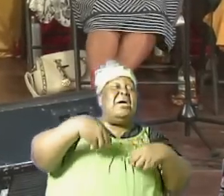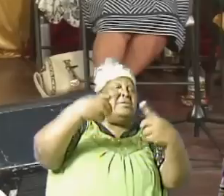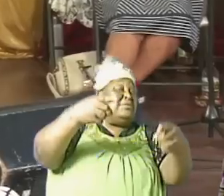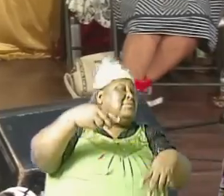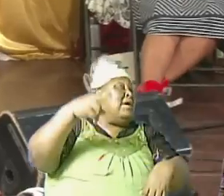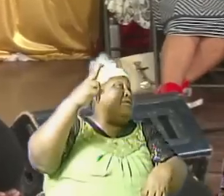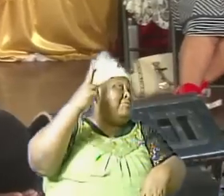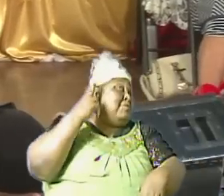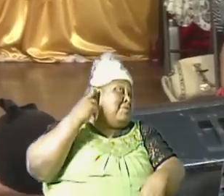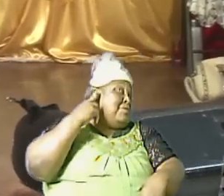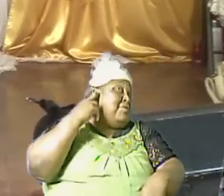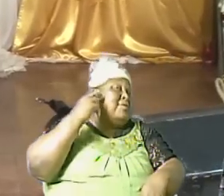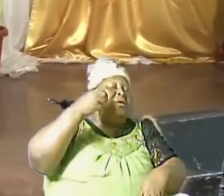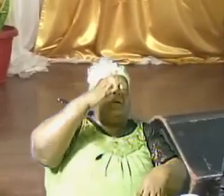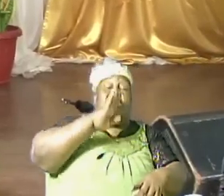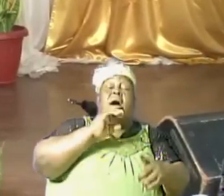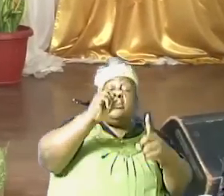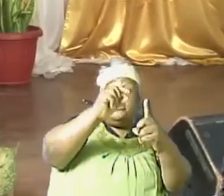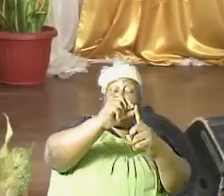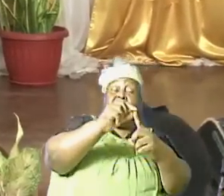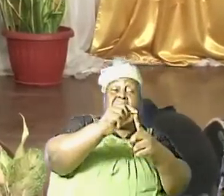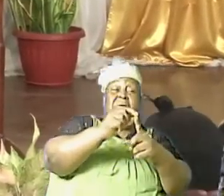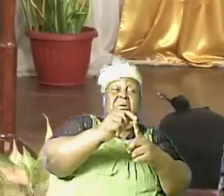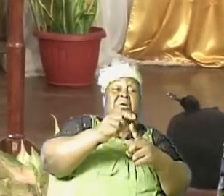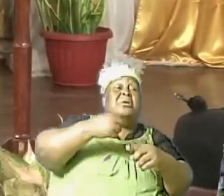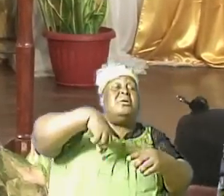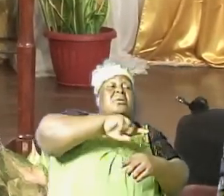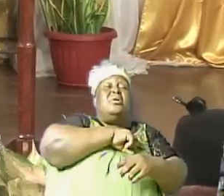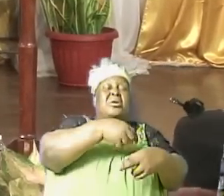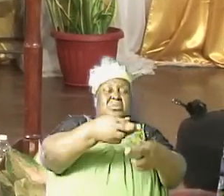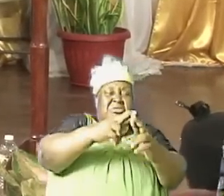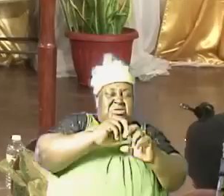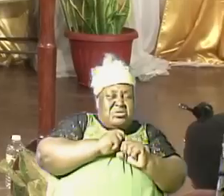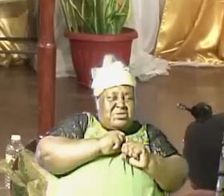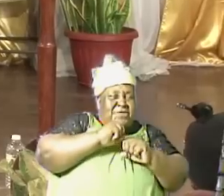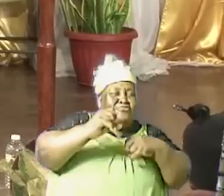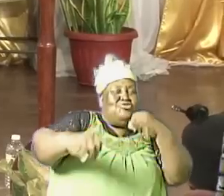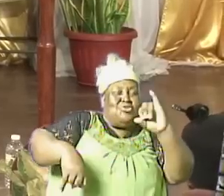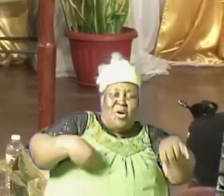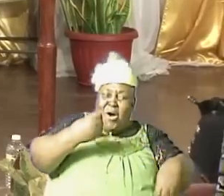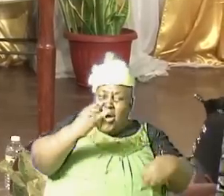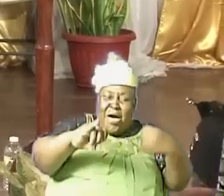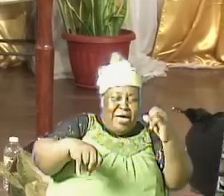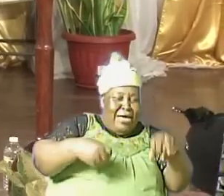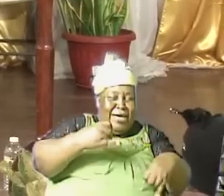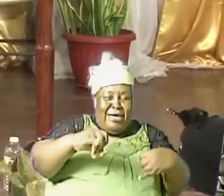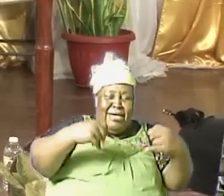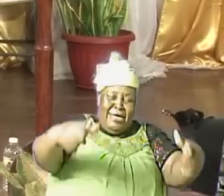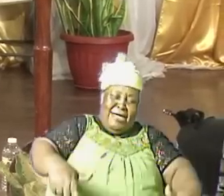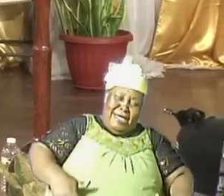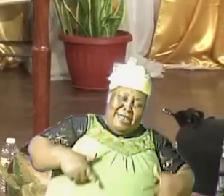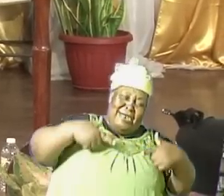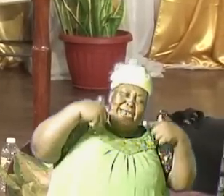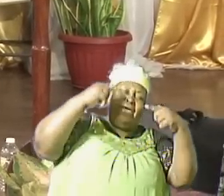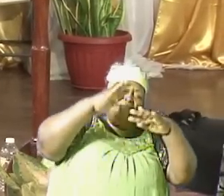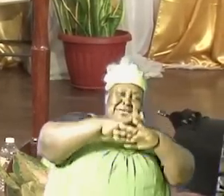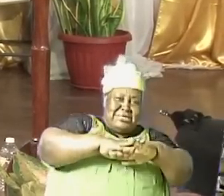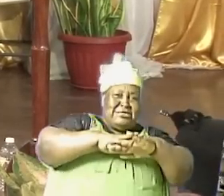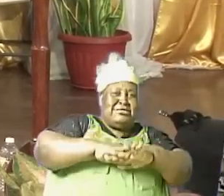give heed to his words, we're going to receive joy, we're going to live